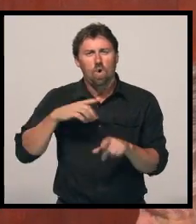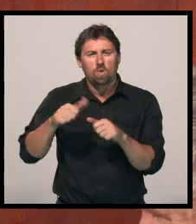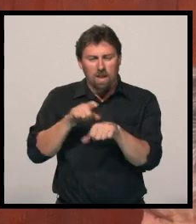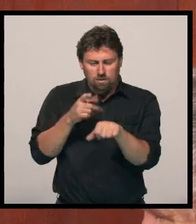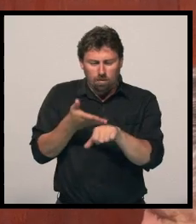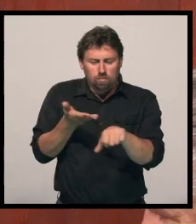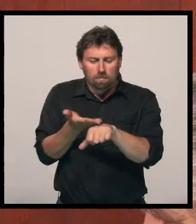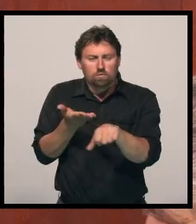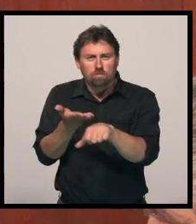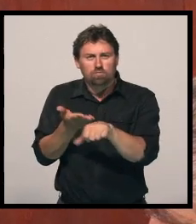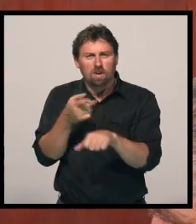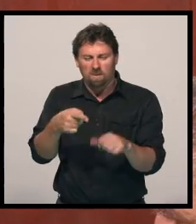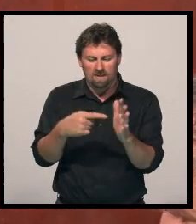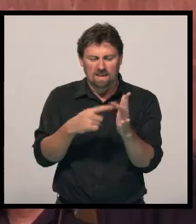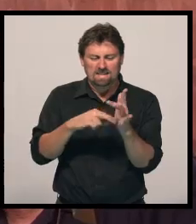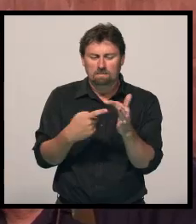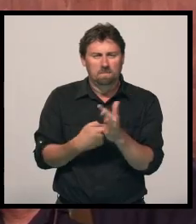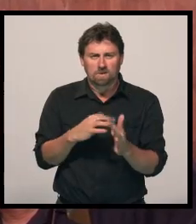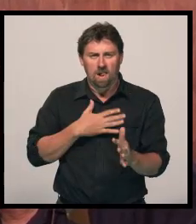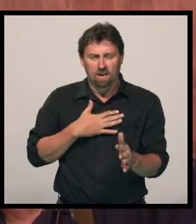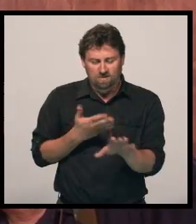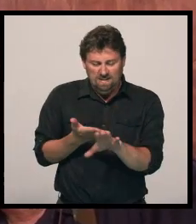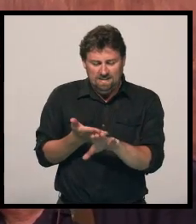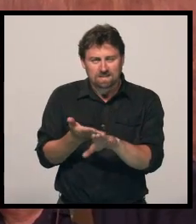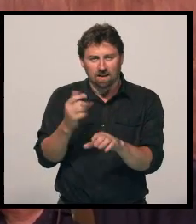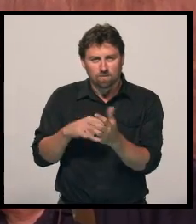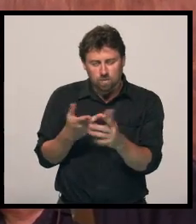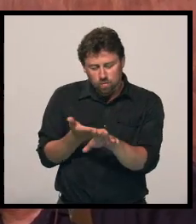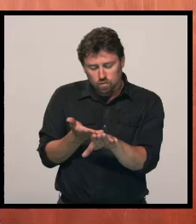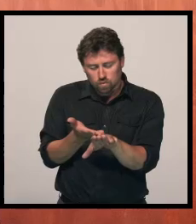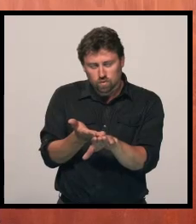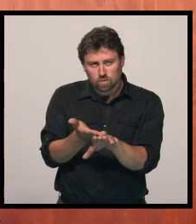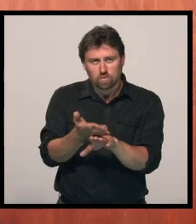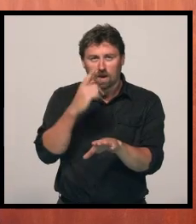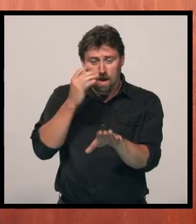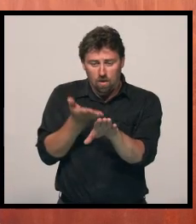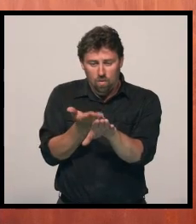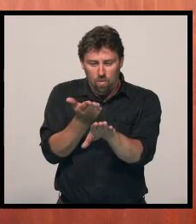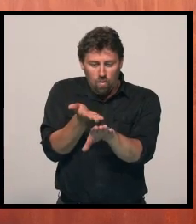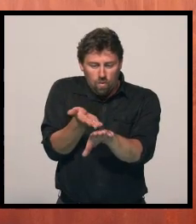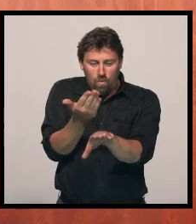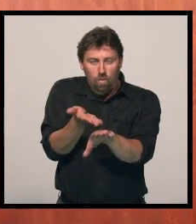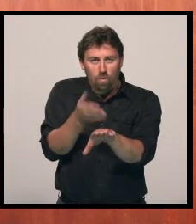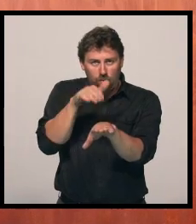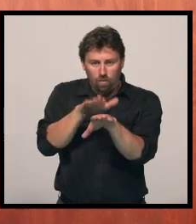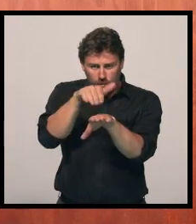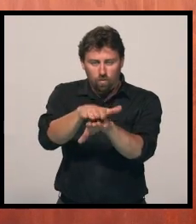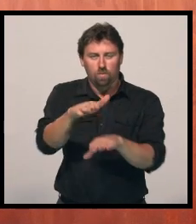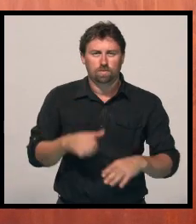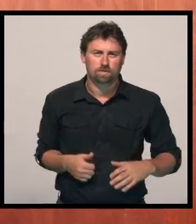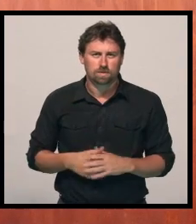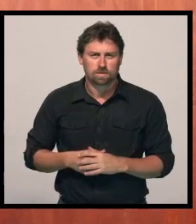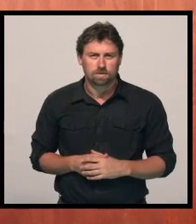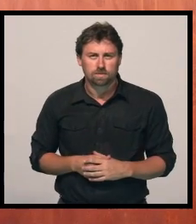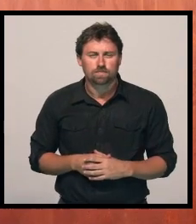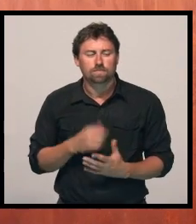cranky timbers. So that's an option. You can use the plane bevel down or bevel up as a scraper. Okay, well, actually there's an ulterior motive. Why I